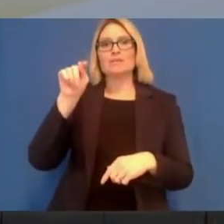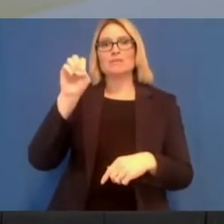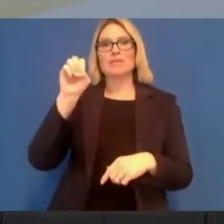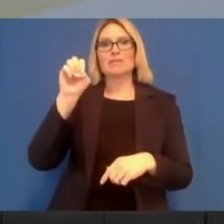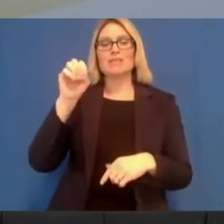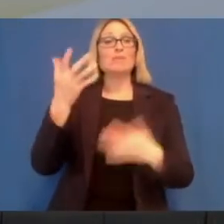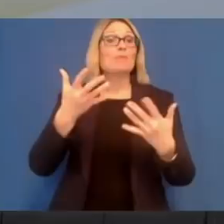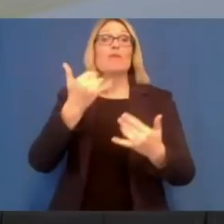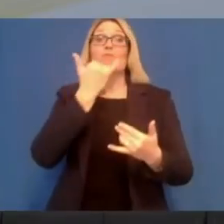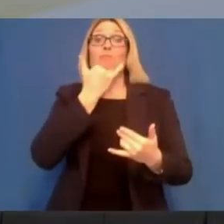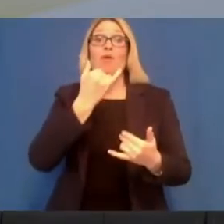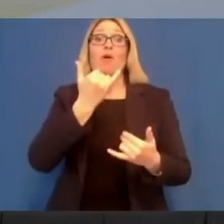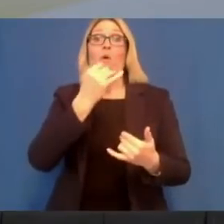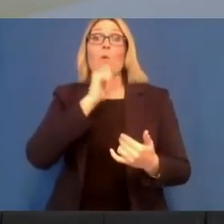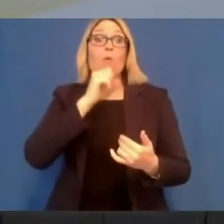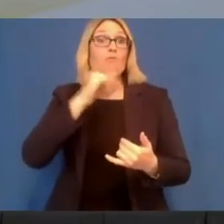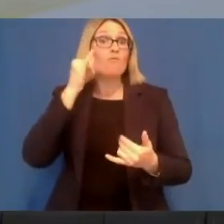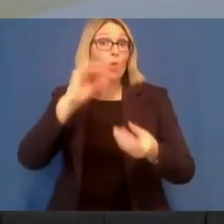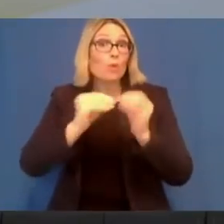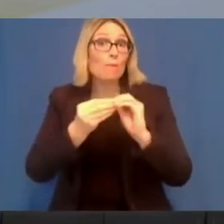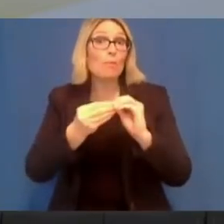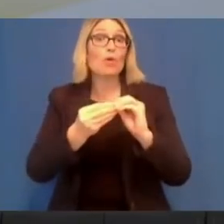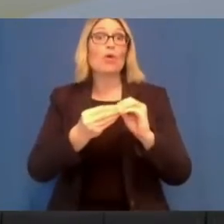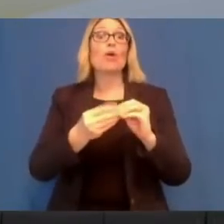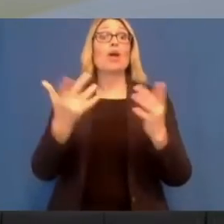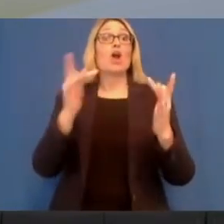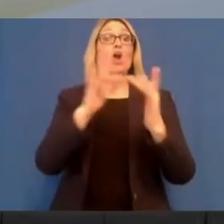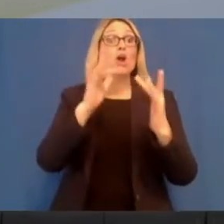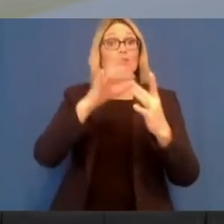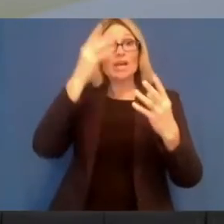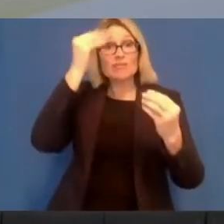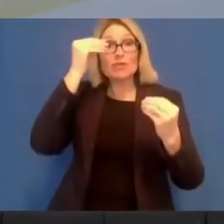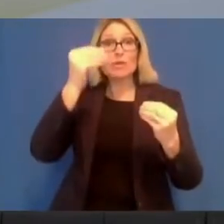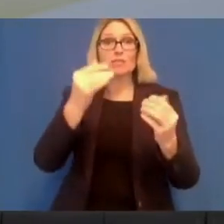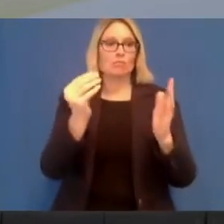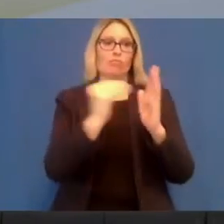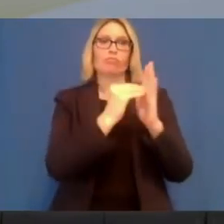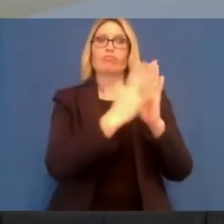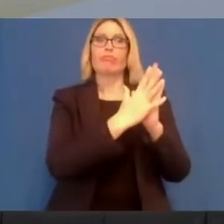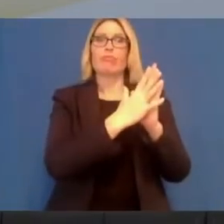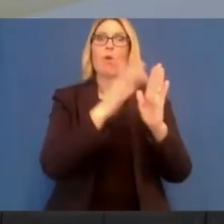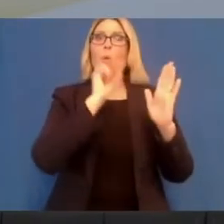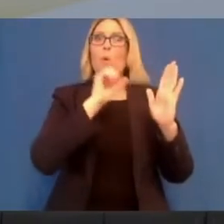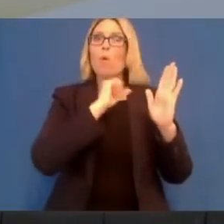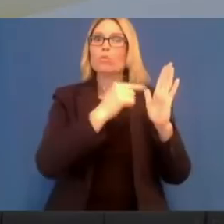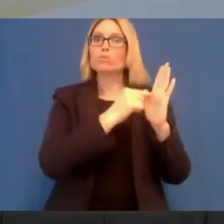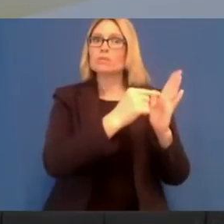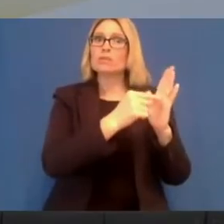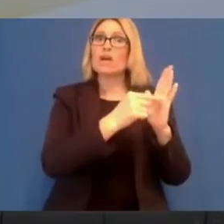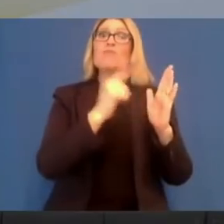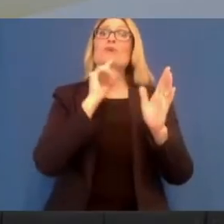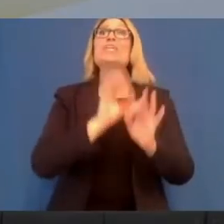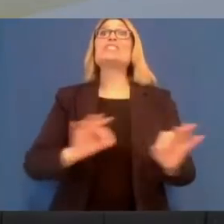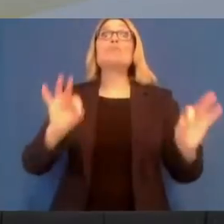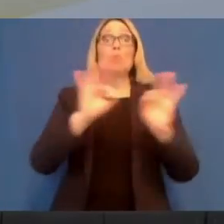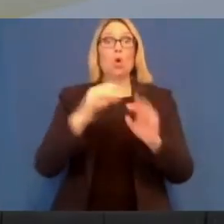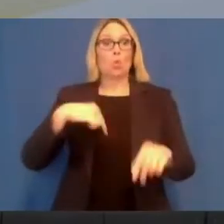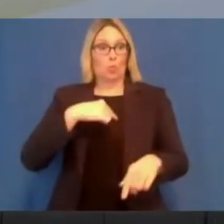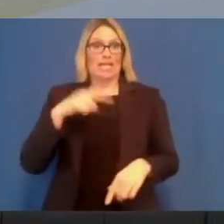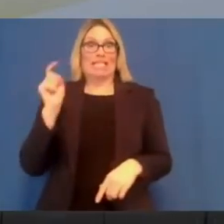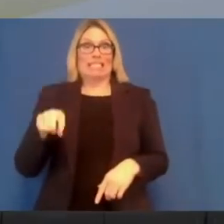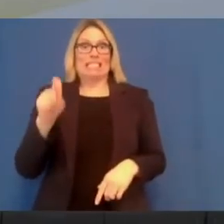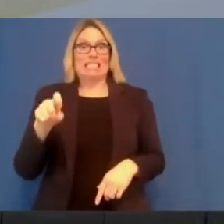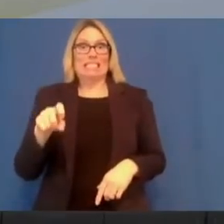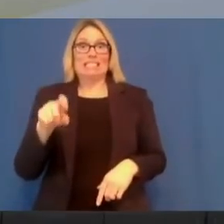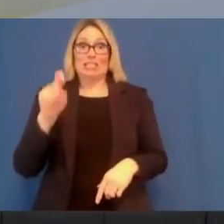phone numbers, contact information, and it's really helpful for us, and we really need that information to be as